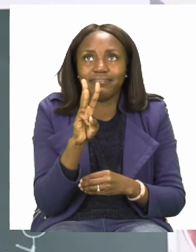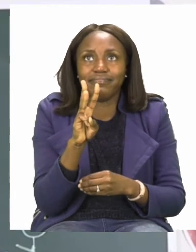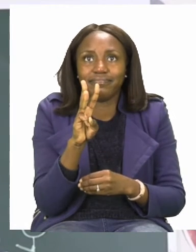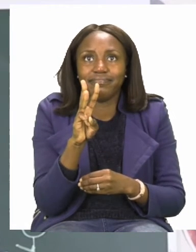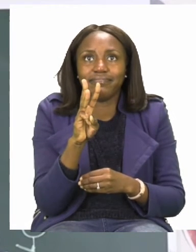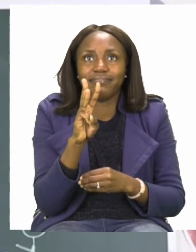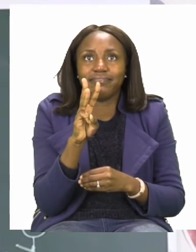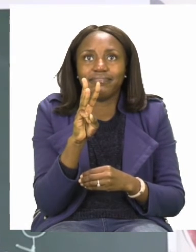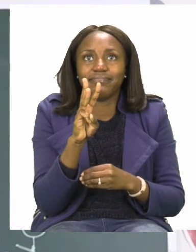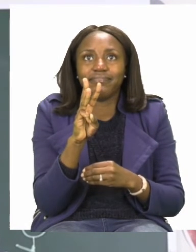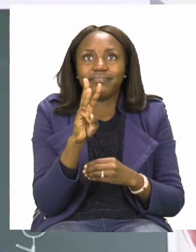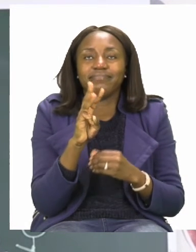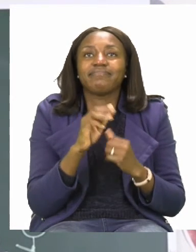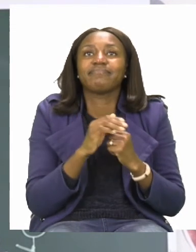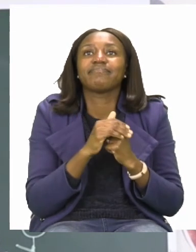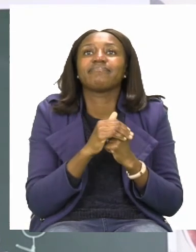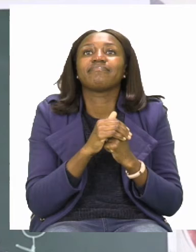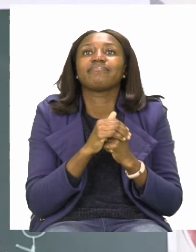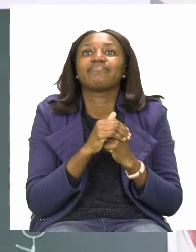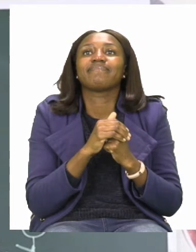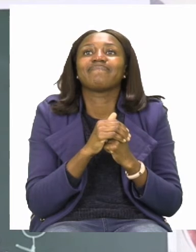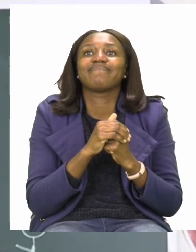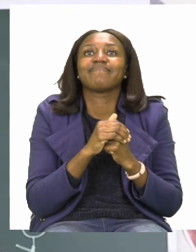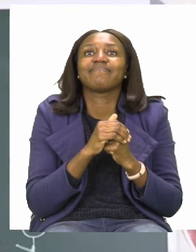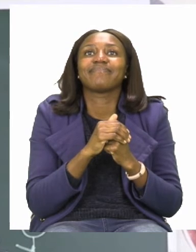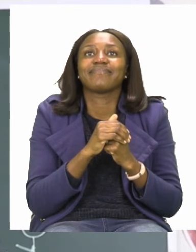75. Now I'm writing 72.